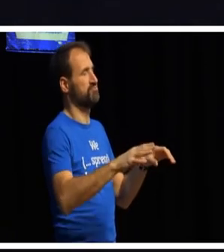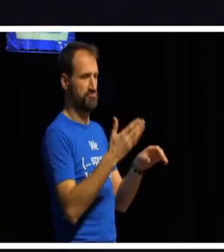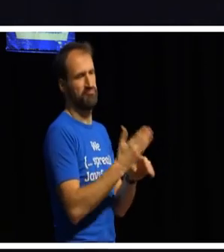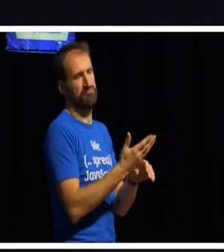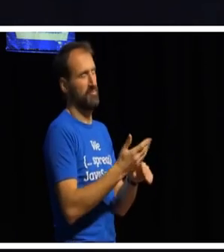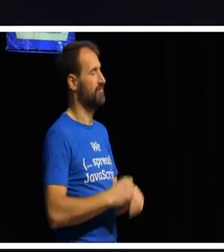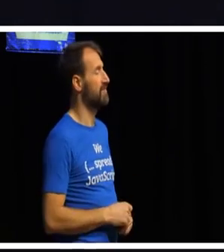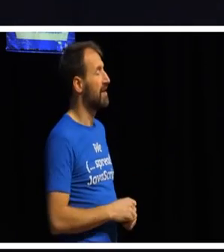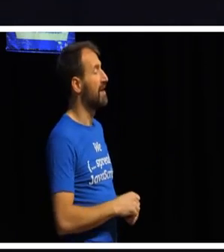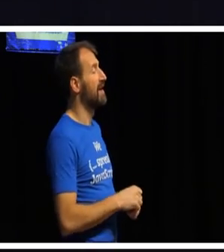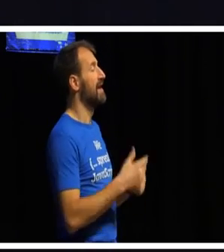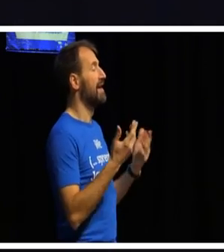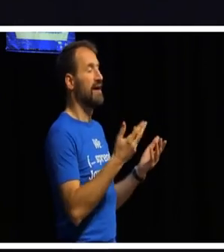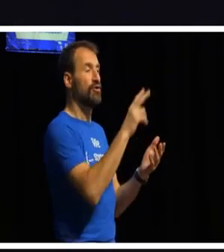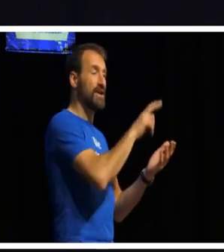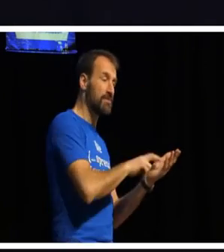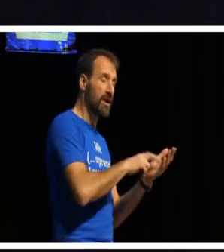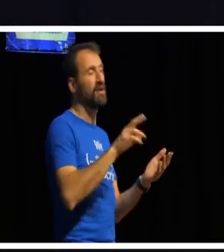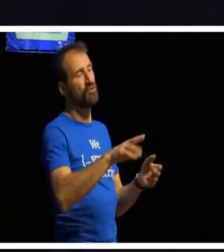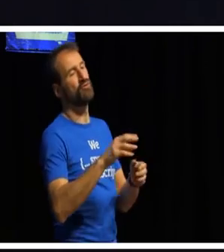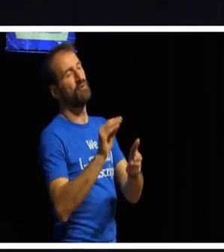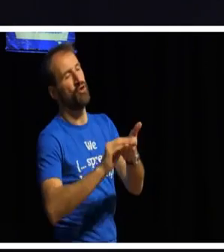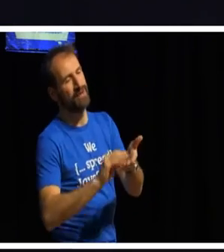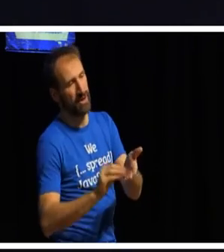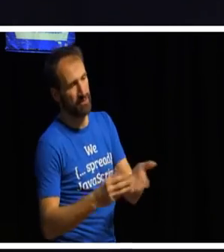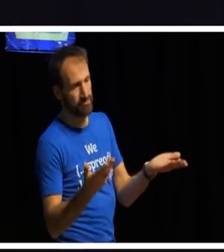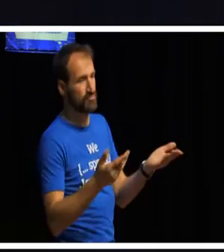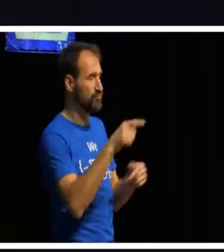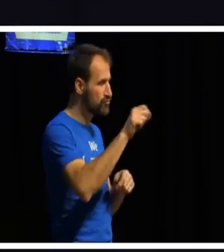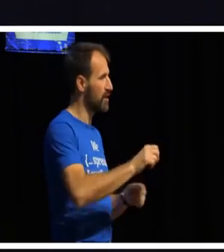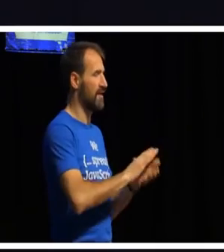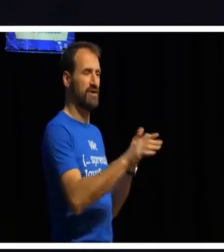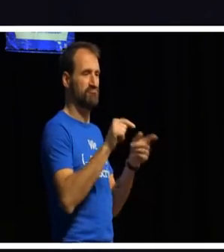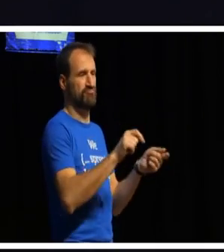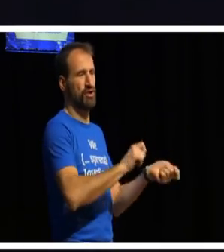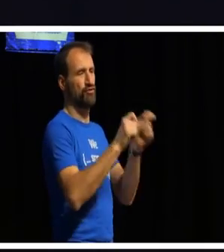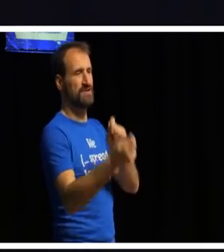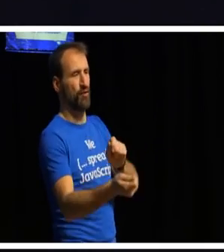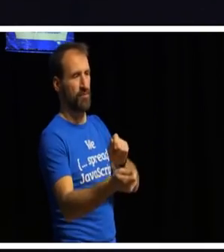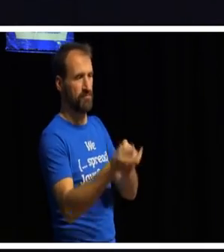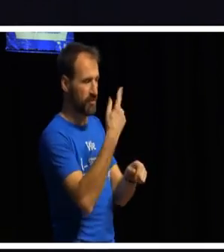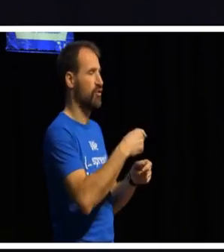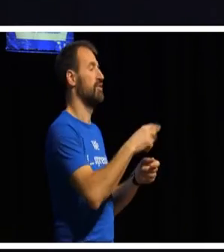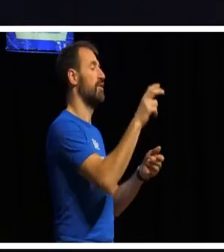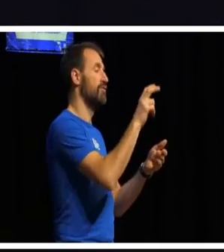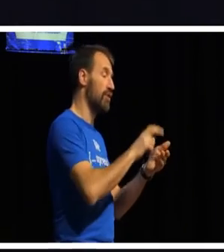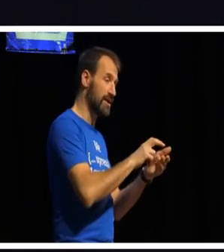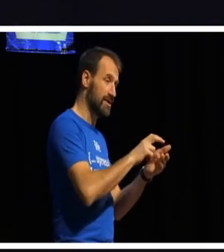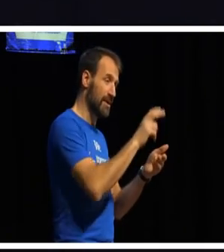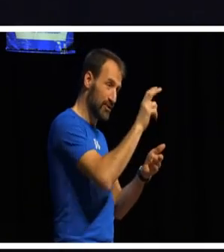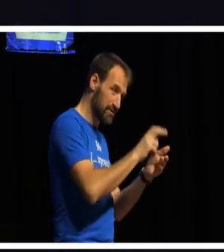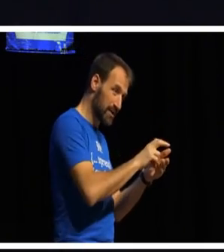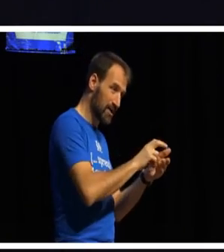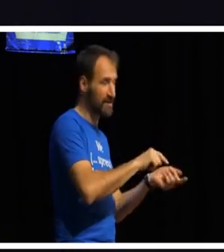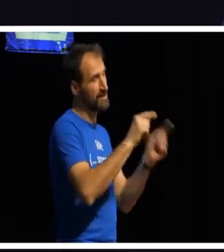create a transform stream and then just pass the writable or the readable to another function. You don't have to pass the whole transform stream across. So say